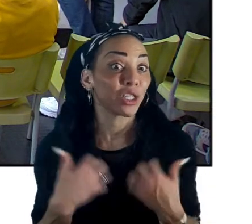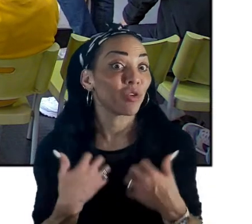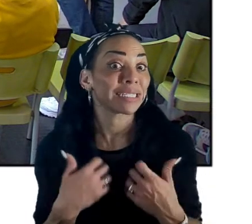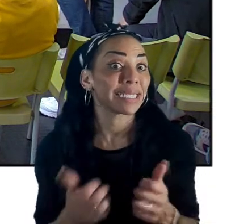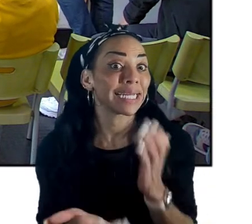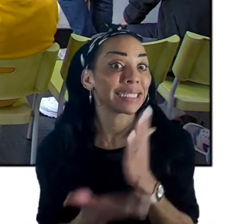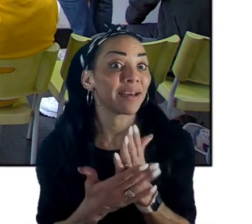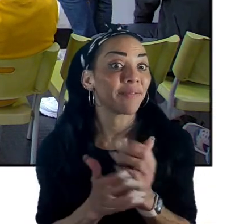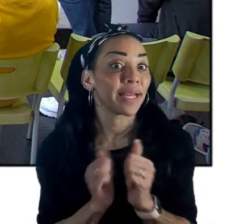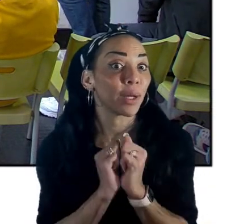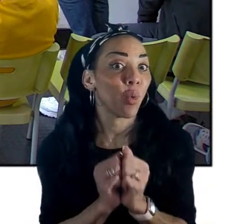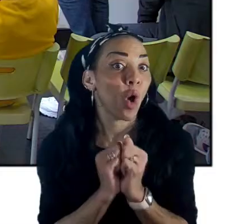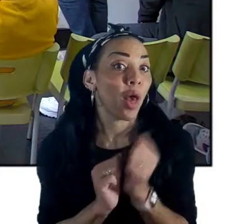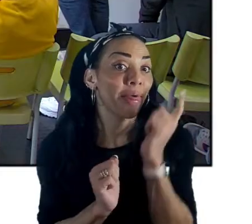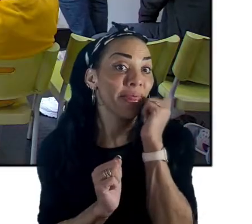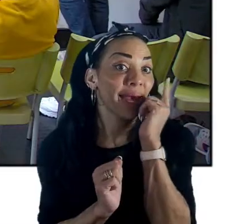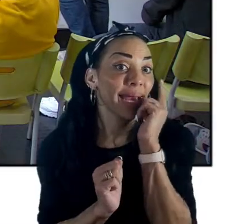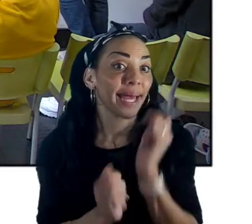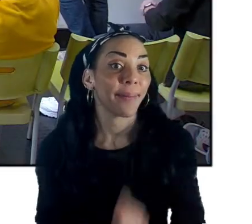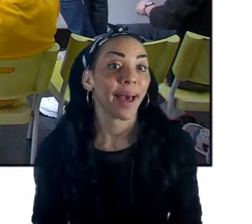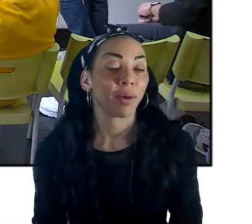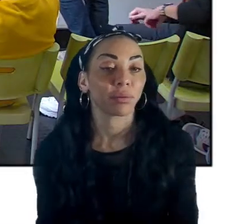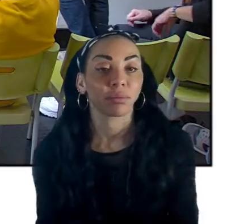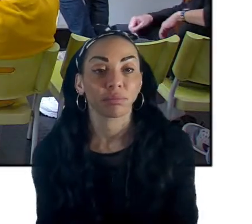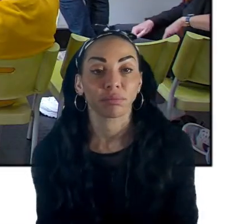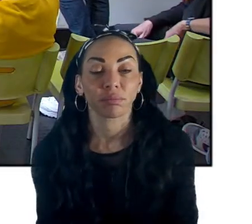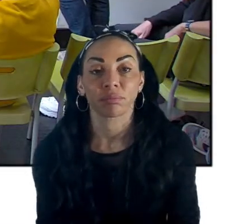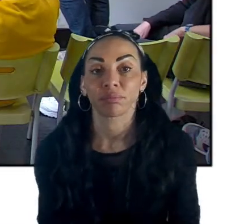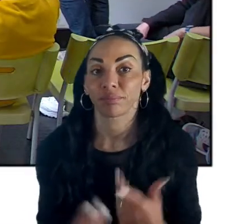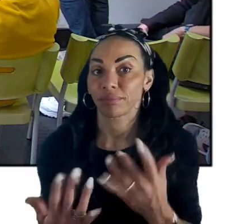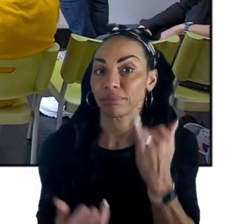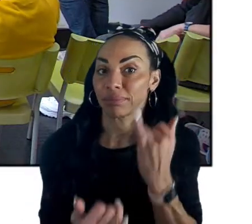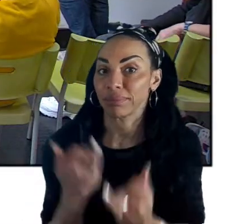this work. Any last questions from the room?